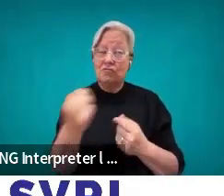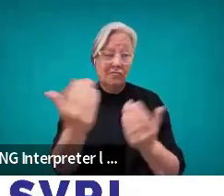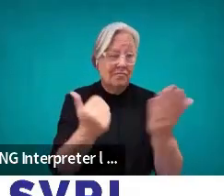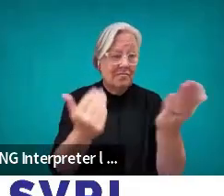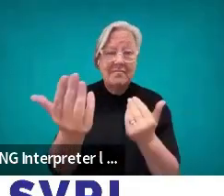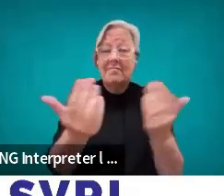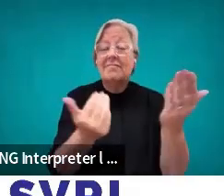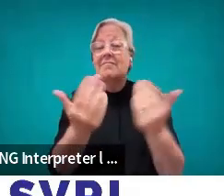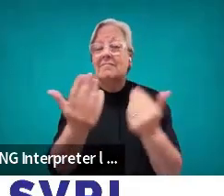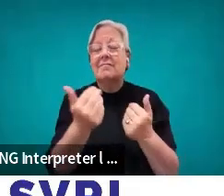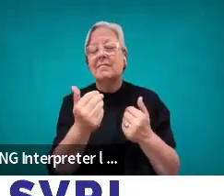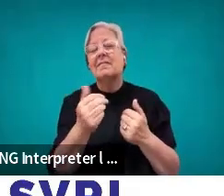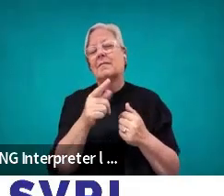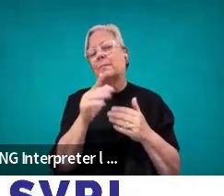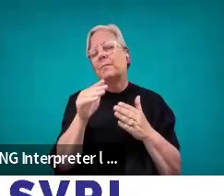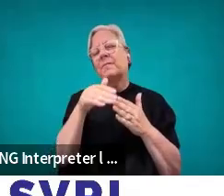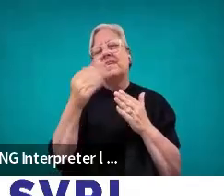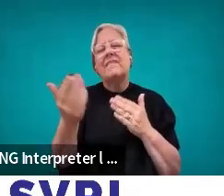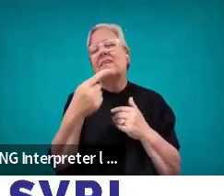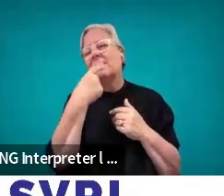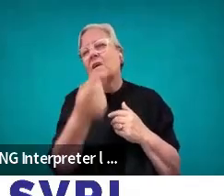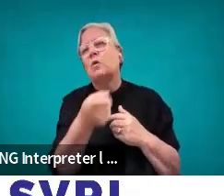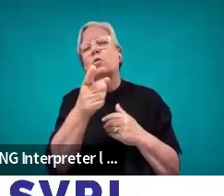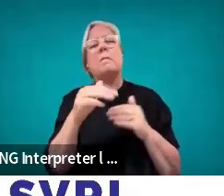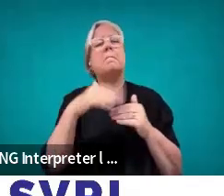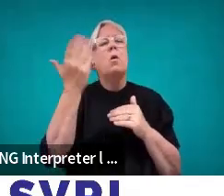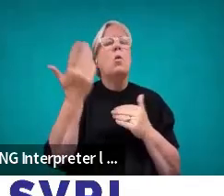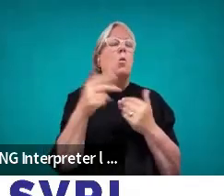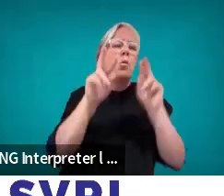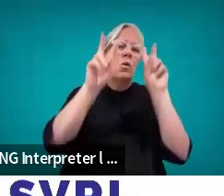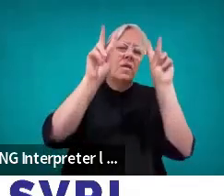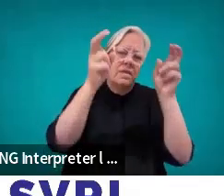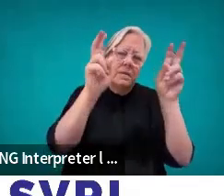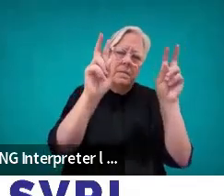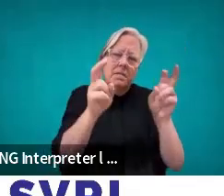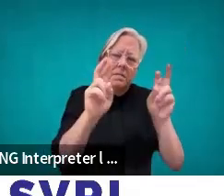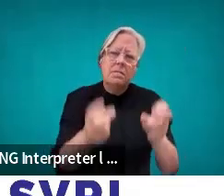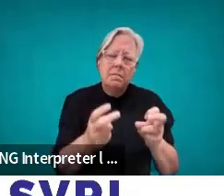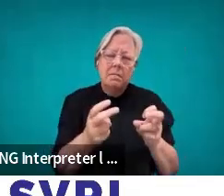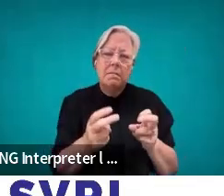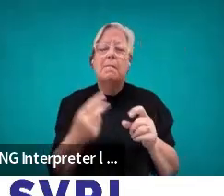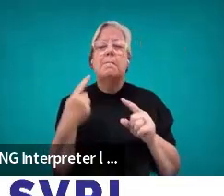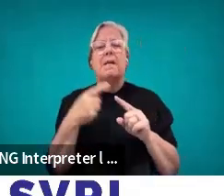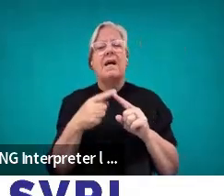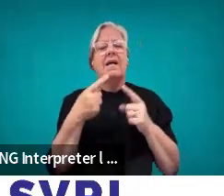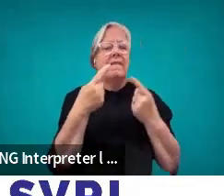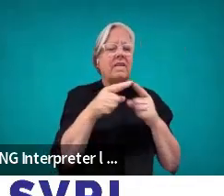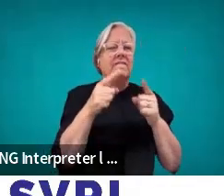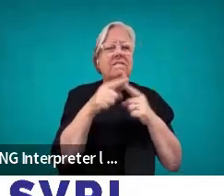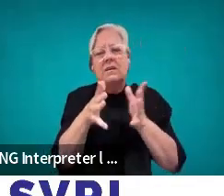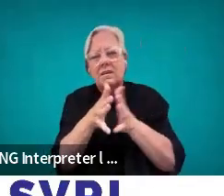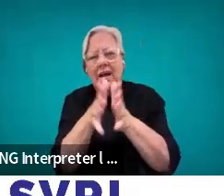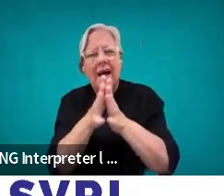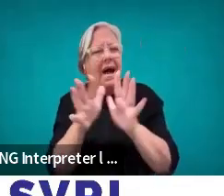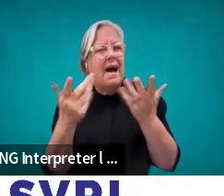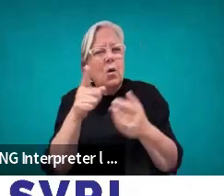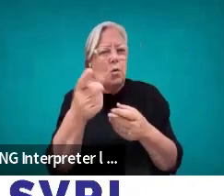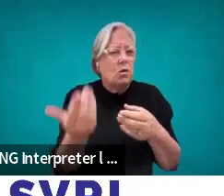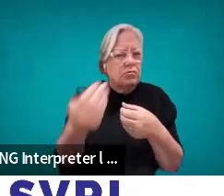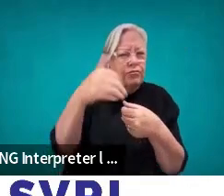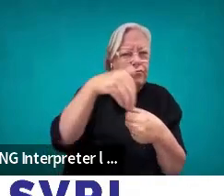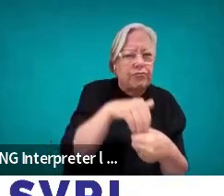hear a little bit more about the themes, the different ways that you can participate, as well as the different